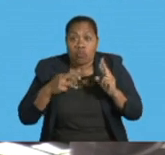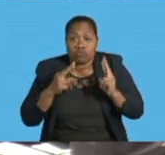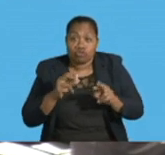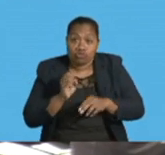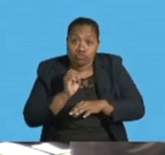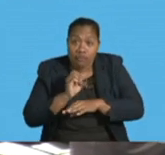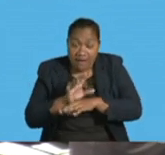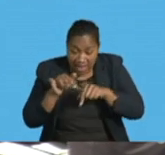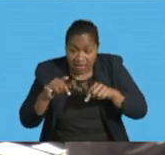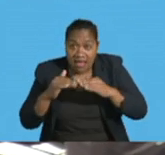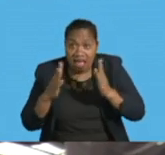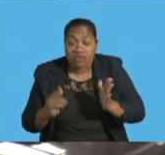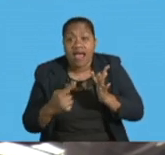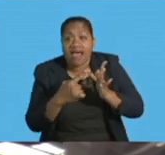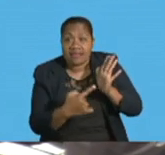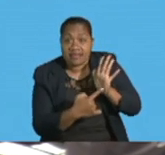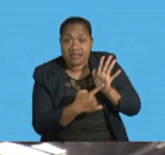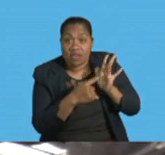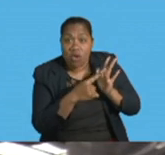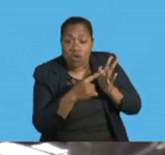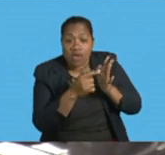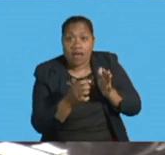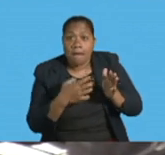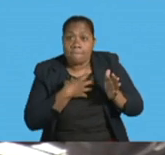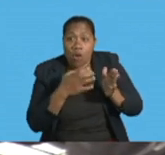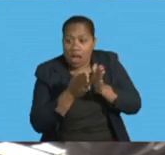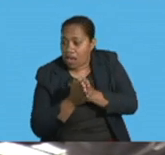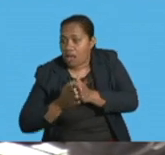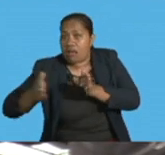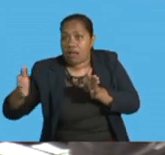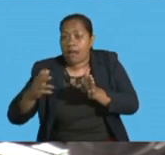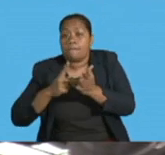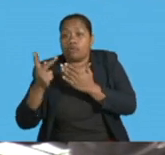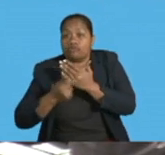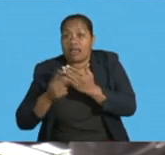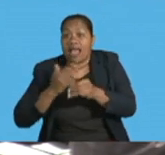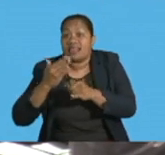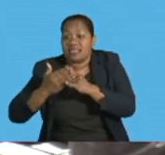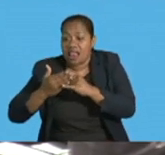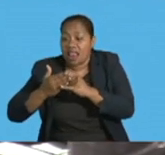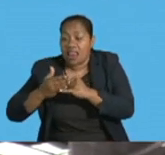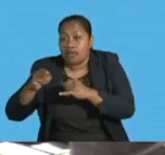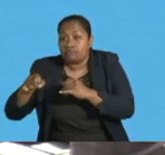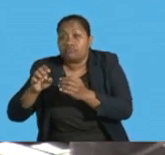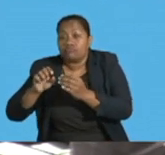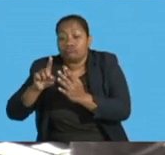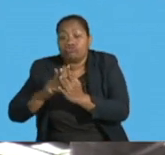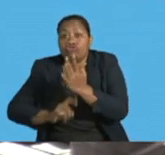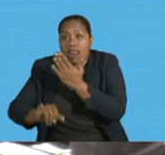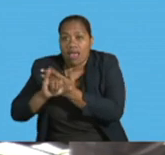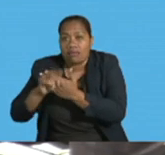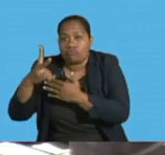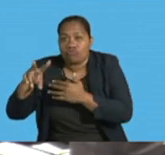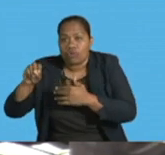ITTO has extended the project for another 10 months until the end of July 2020. The total cost